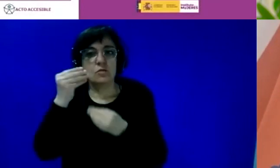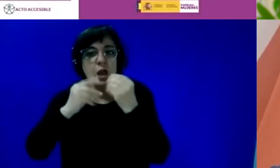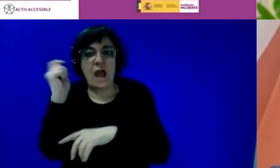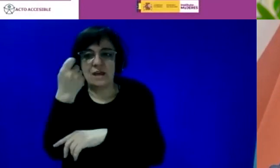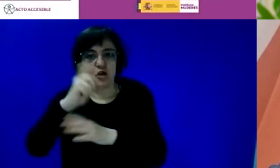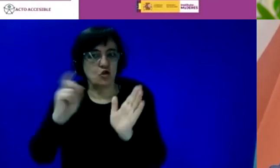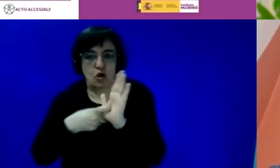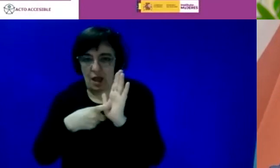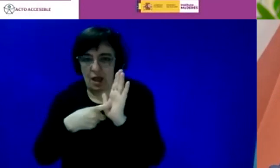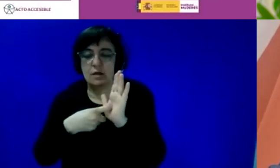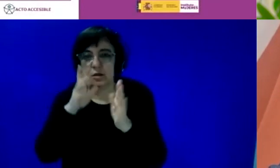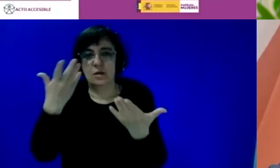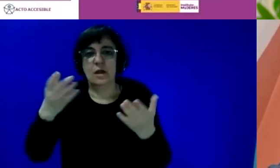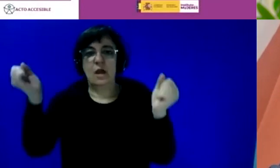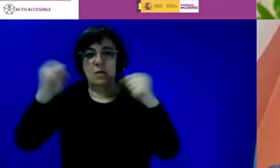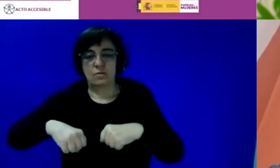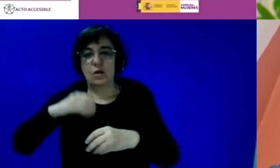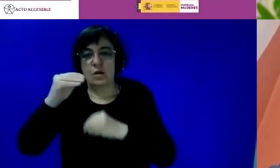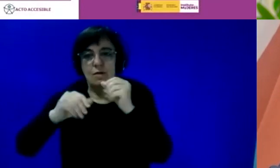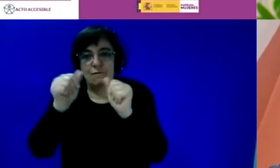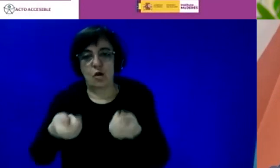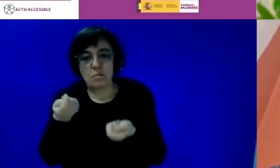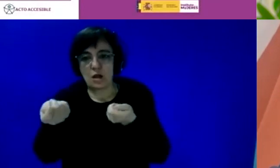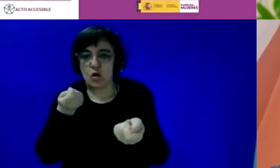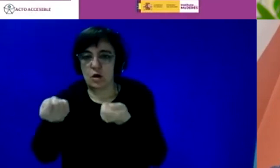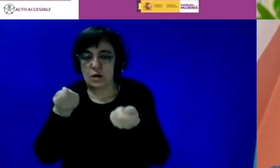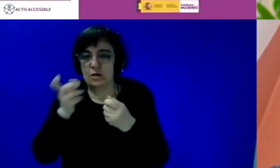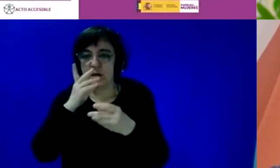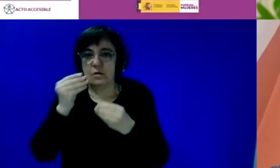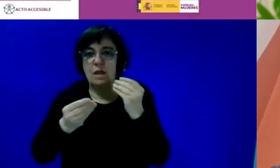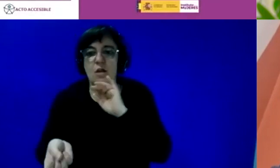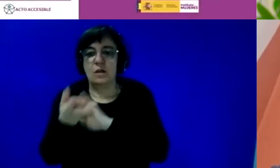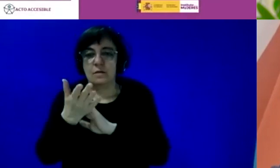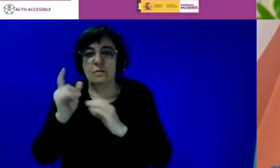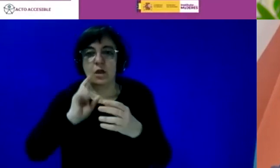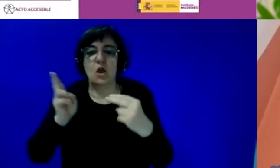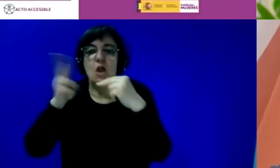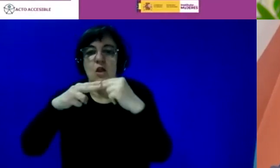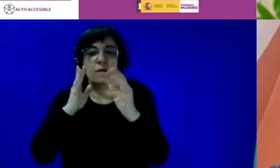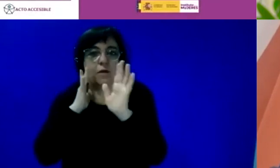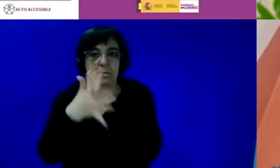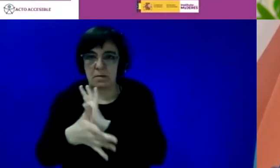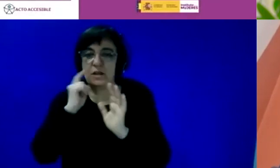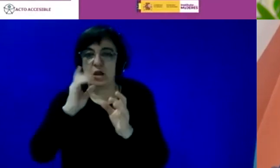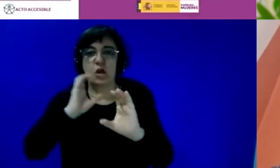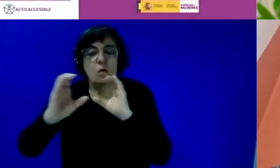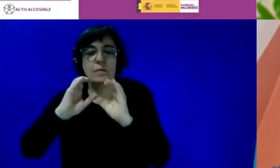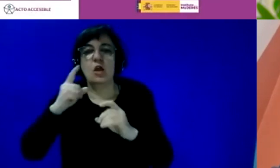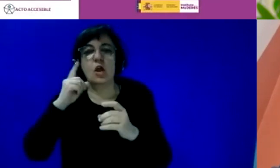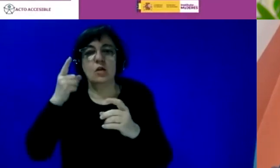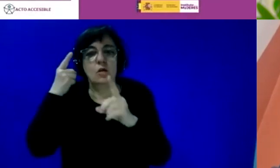meeting was a very great success, where it was agreed that everyone should work together,